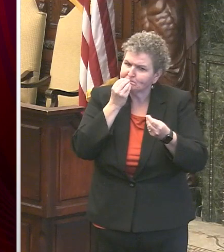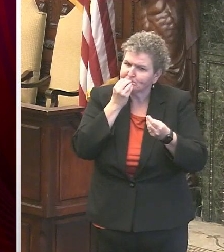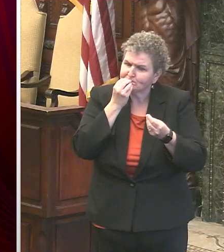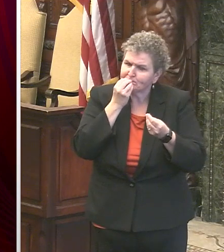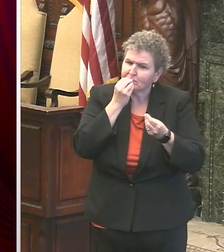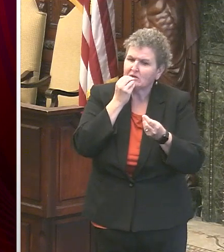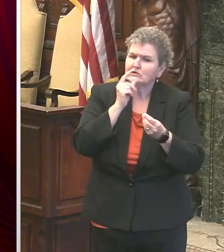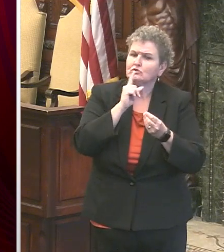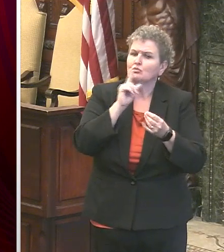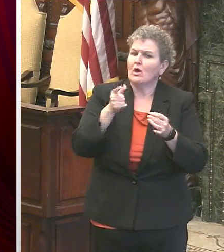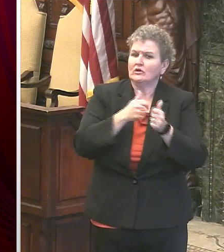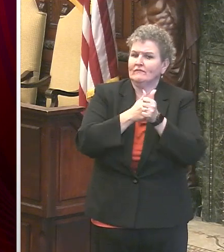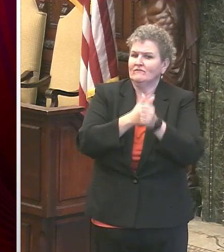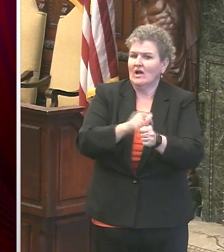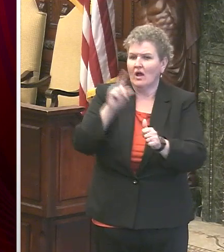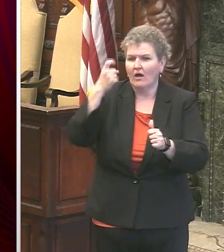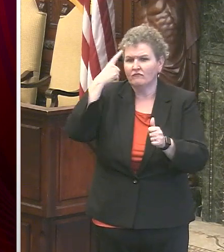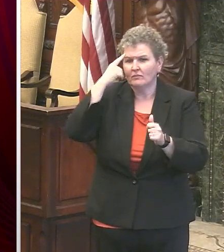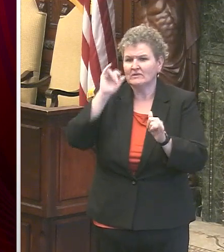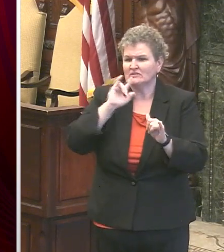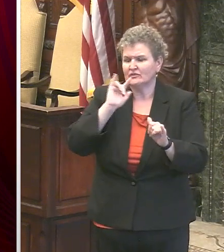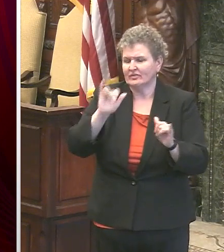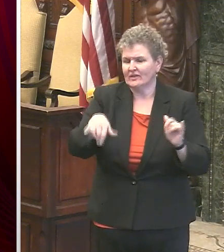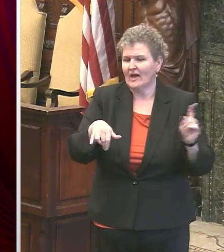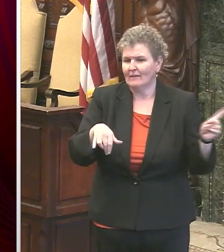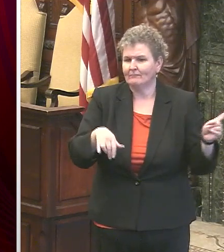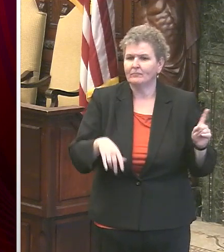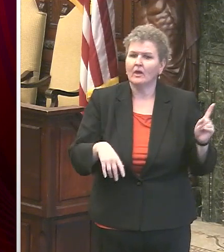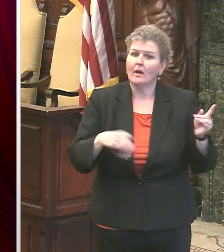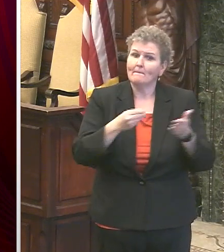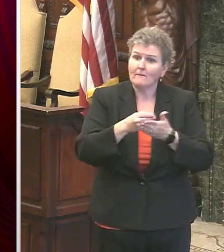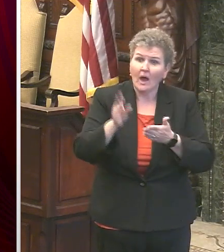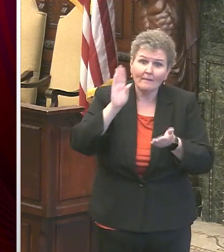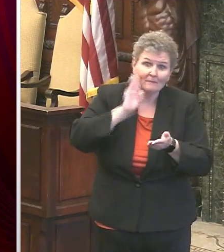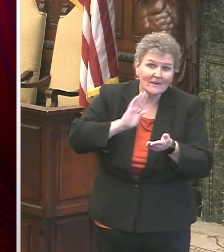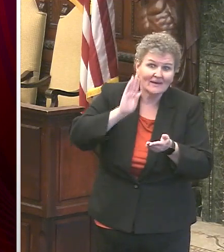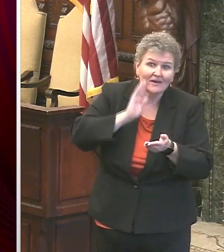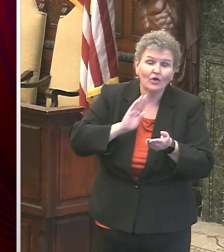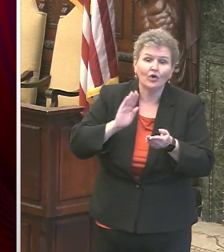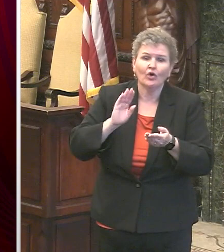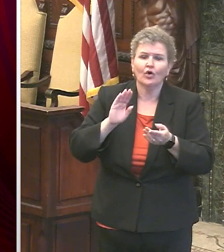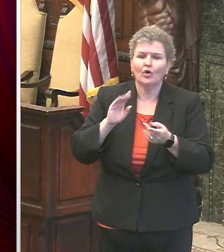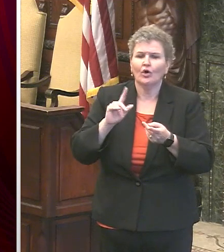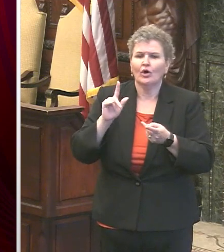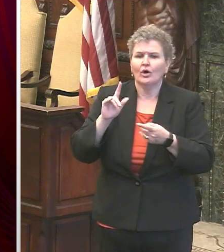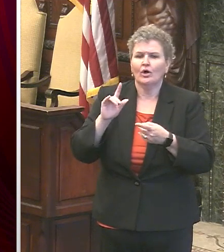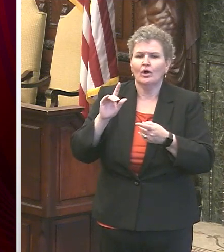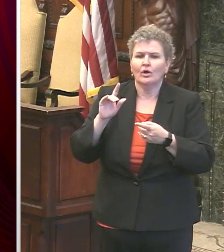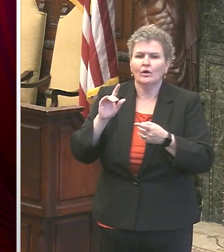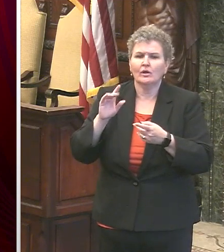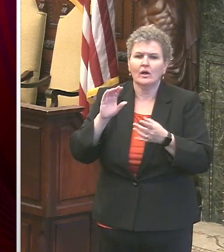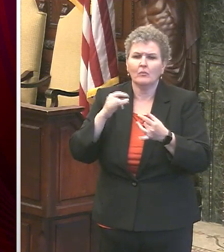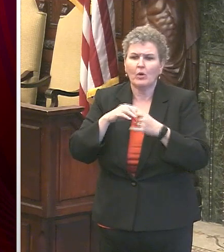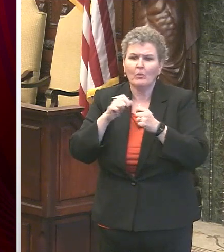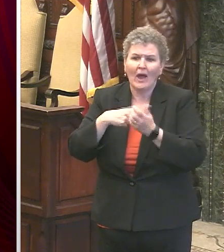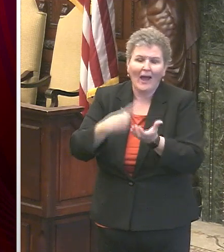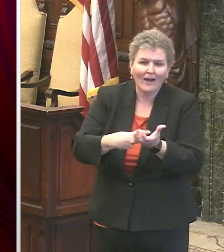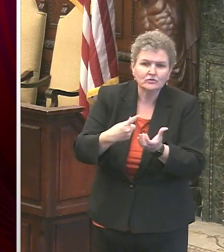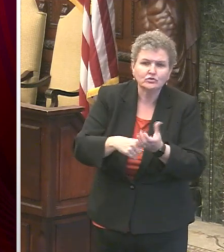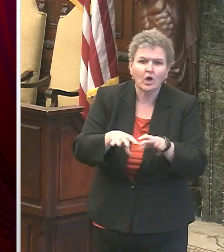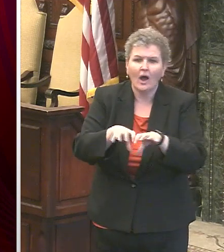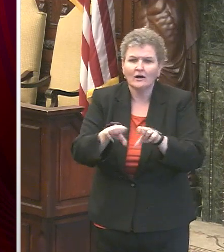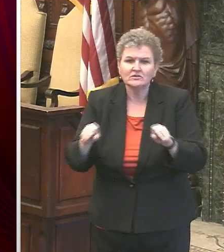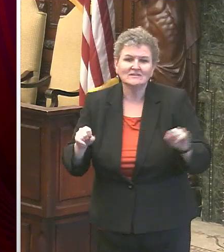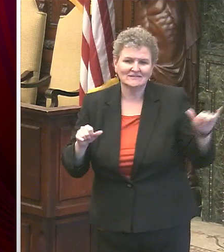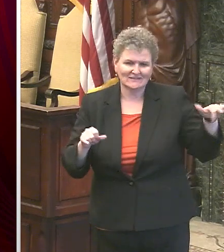We just follow the governor's rules on that. So if you bought a beer at the link, you'd have to buy a hot dog too or something? Yes.